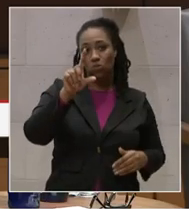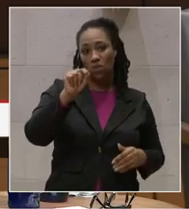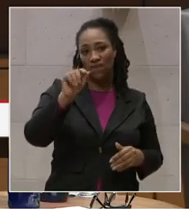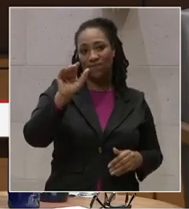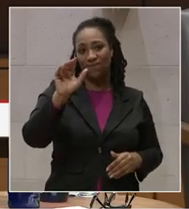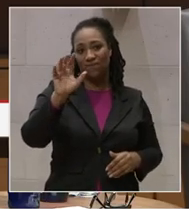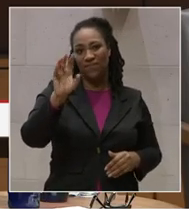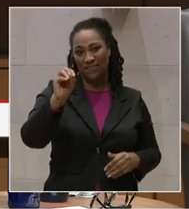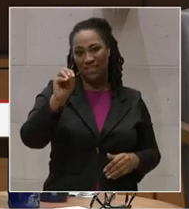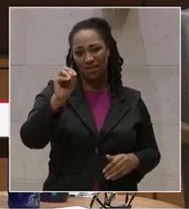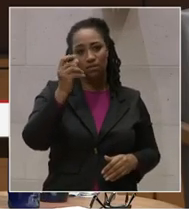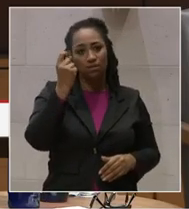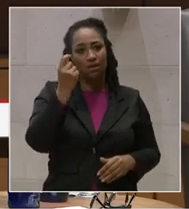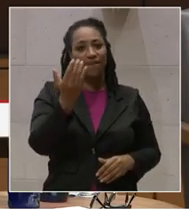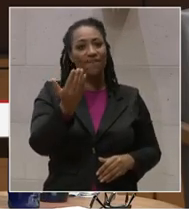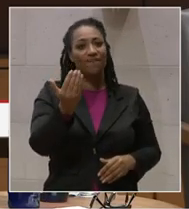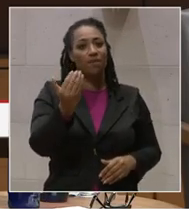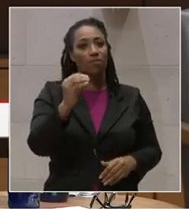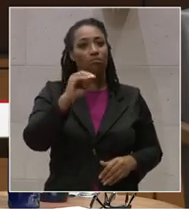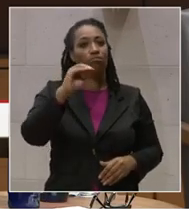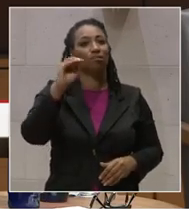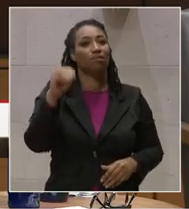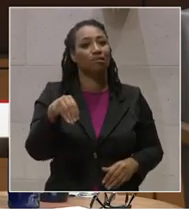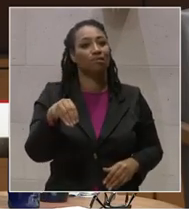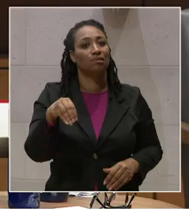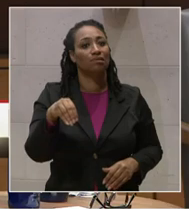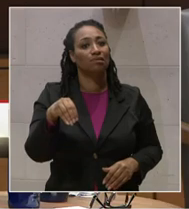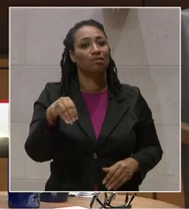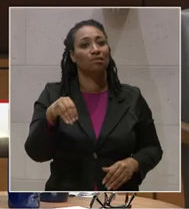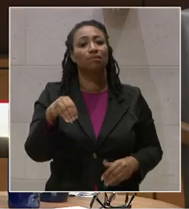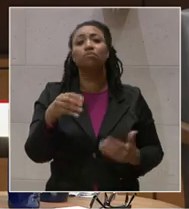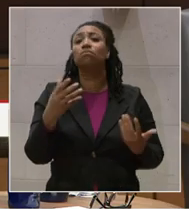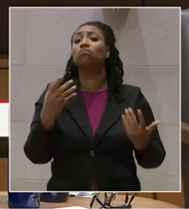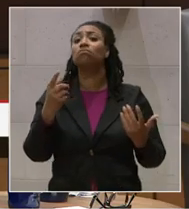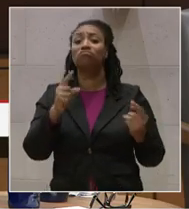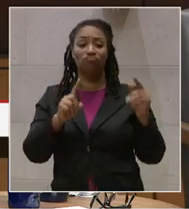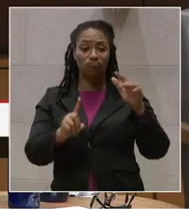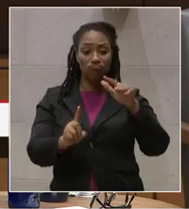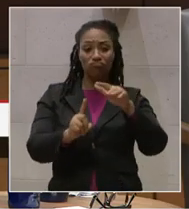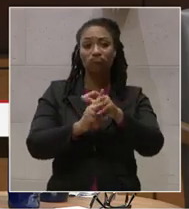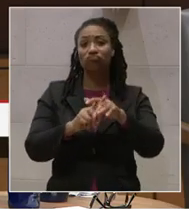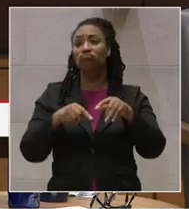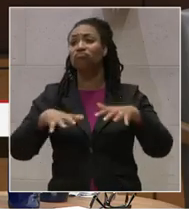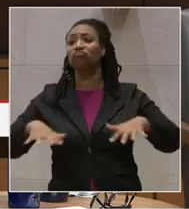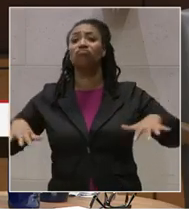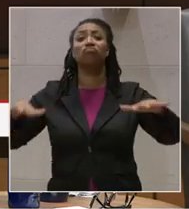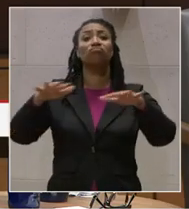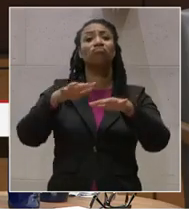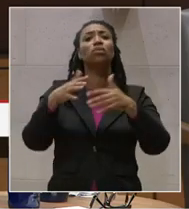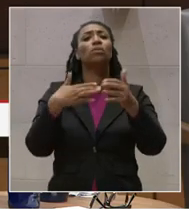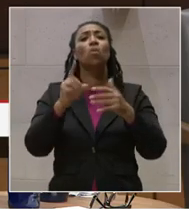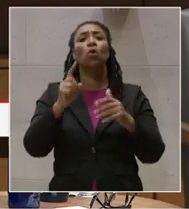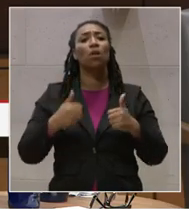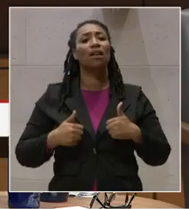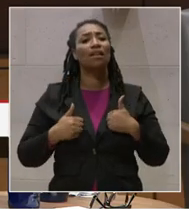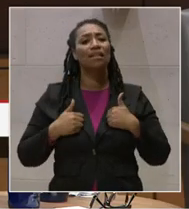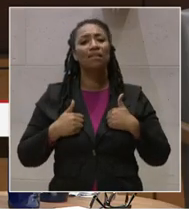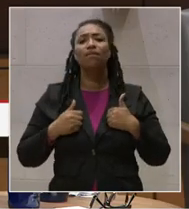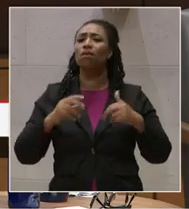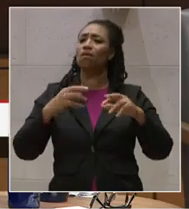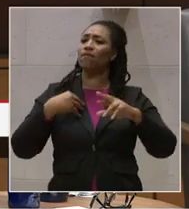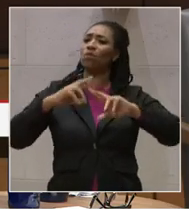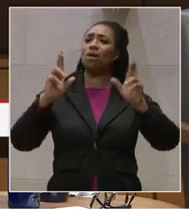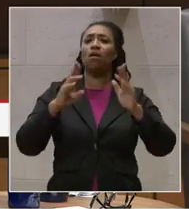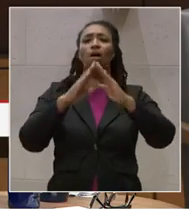homes, regardless of where you live, so that every part of our city is a neighborhood of opportunity, a neighborhood of choice, and that kind of